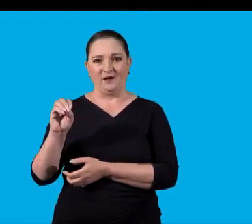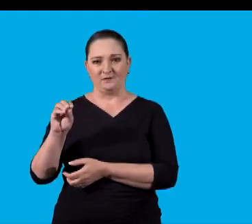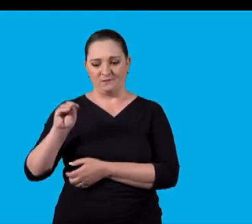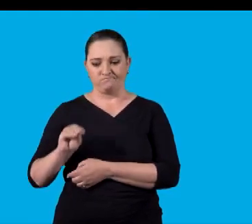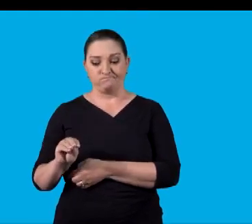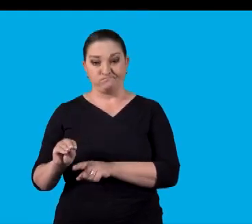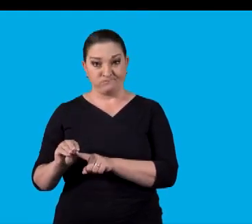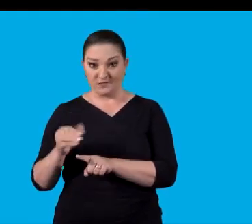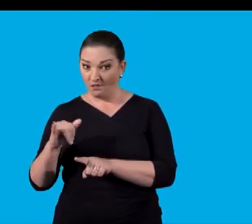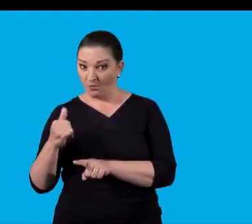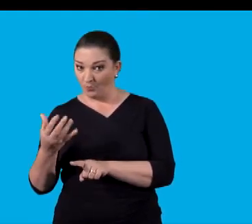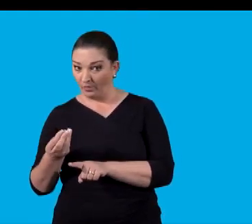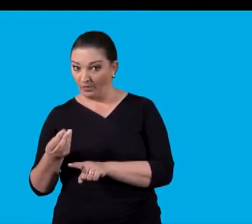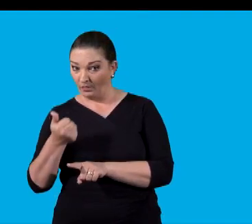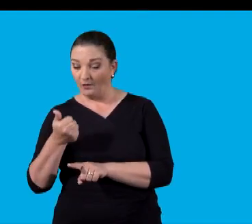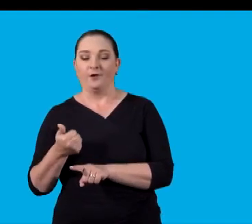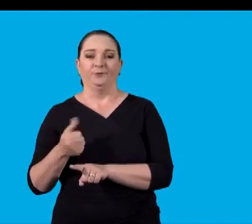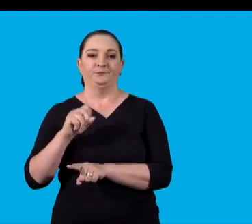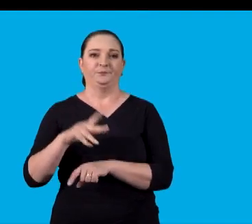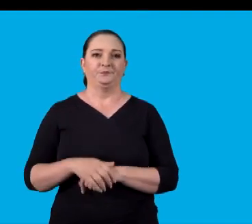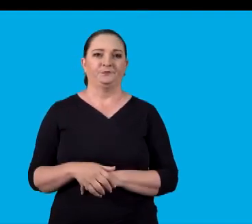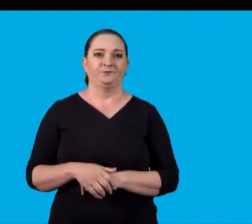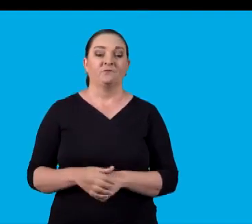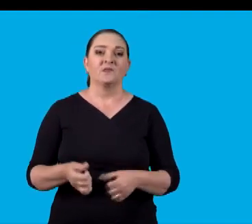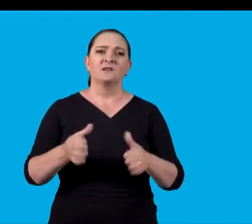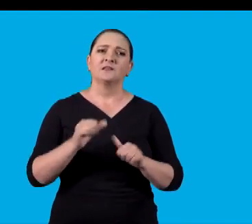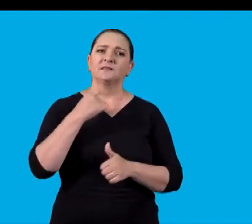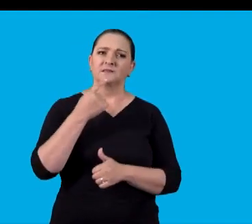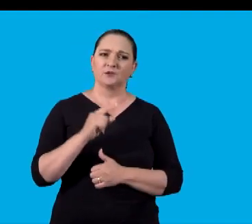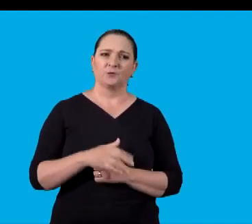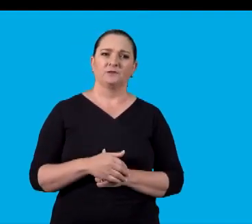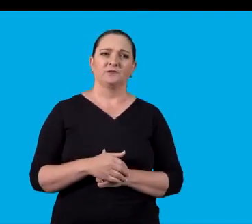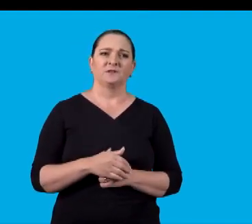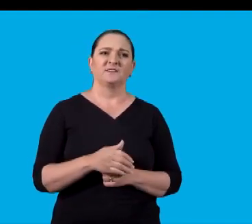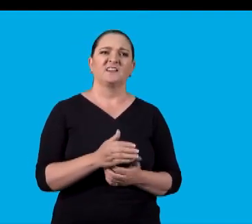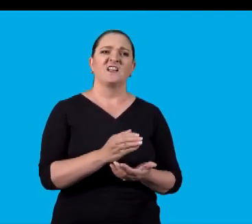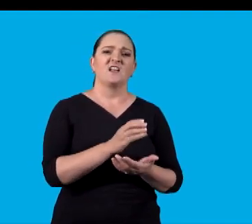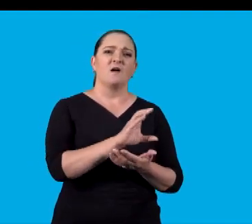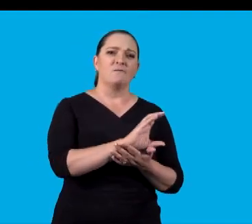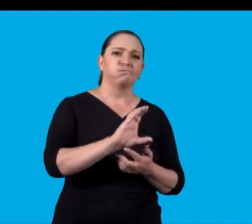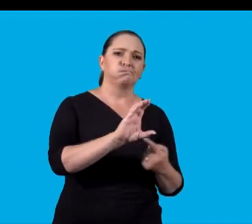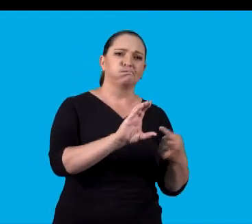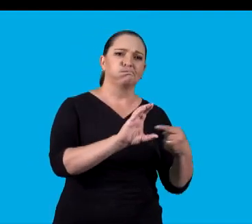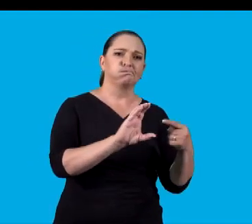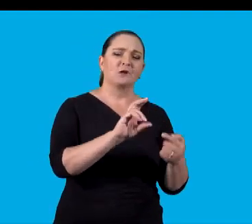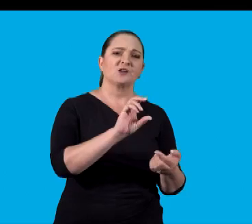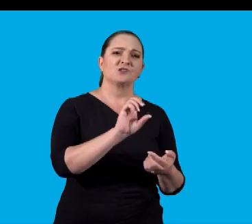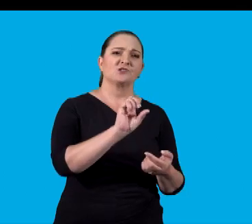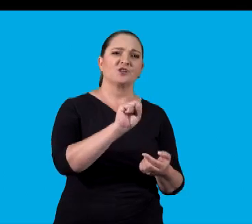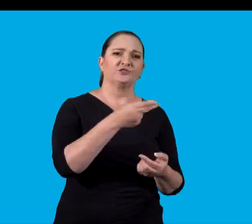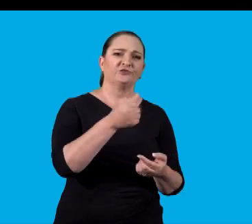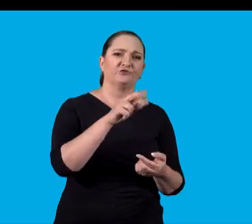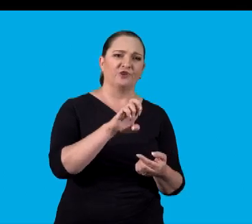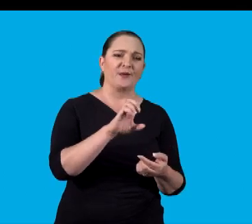8,281,000 over here. You still following me? All right, cool. Now, we are then told share capital on 1 March 2019.